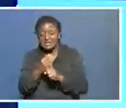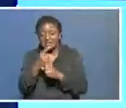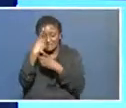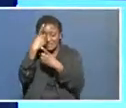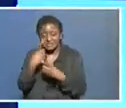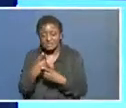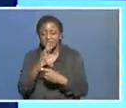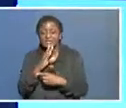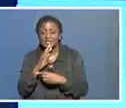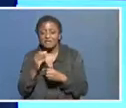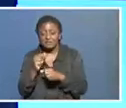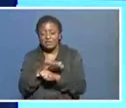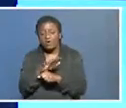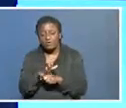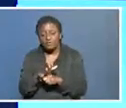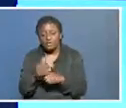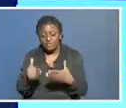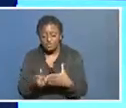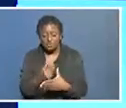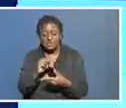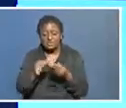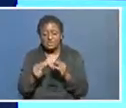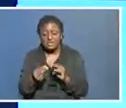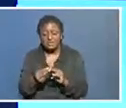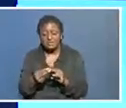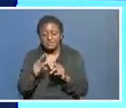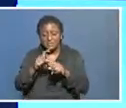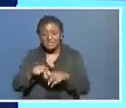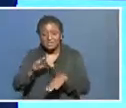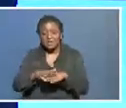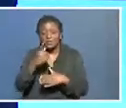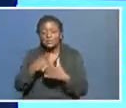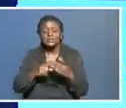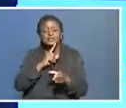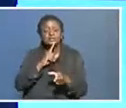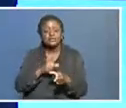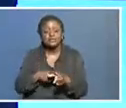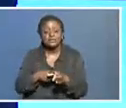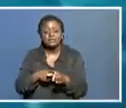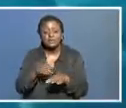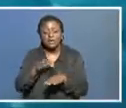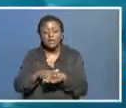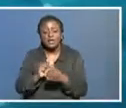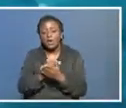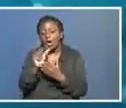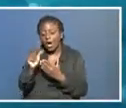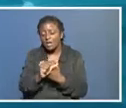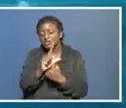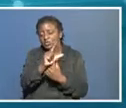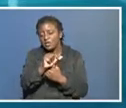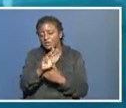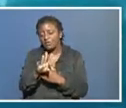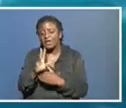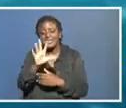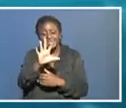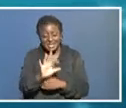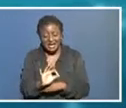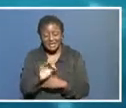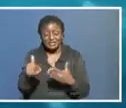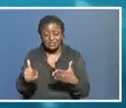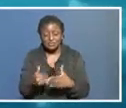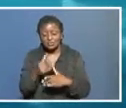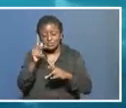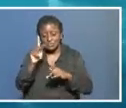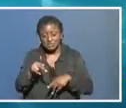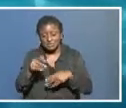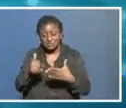And speaking of COVID, the latest numbers are out. And based on what's been confirmed on the August 24th dashboard, 9 new cases are on New